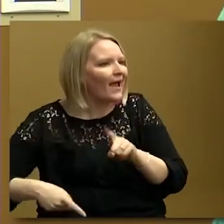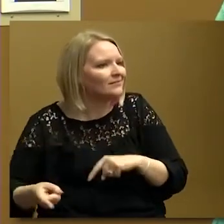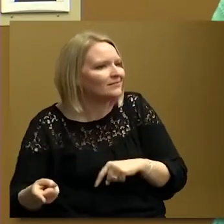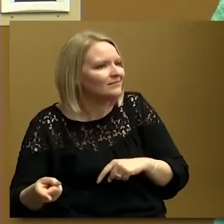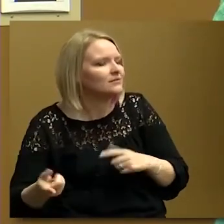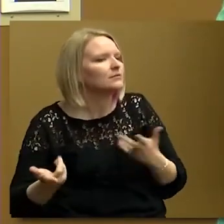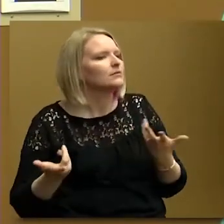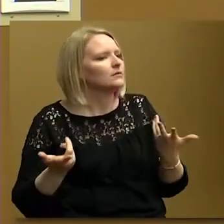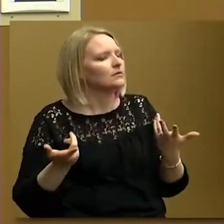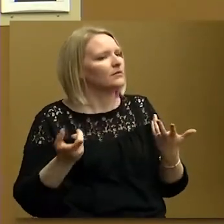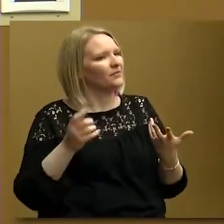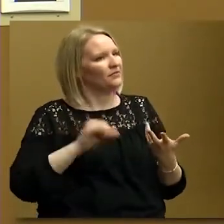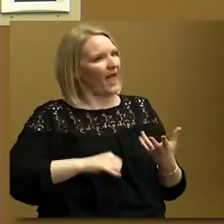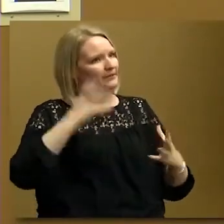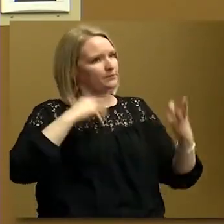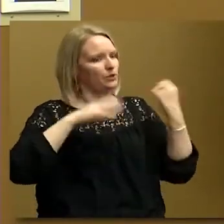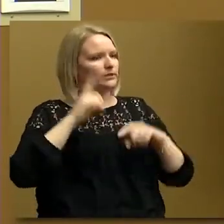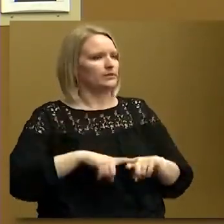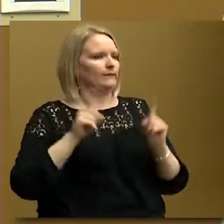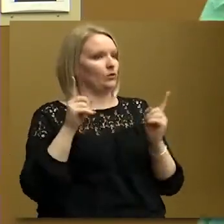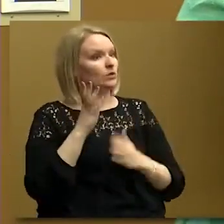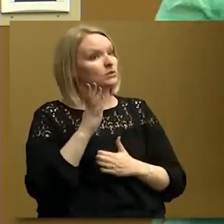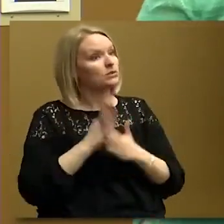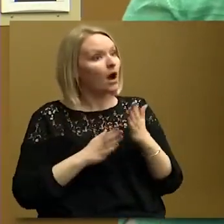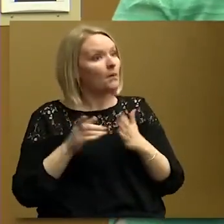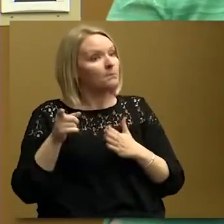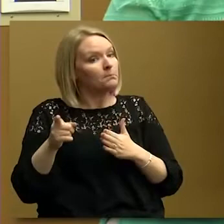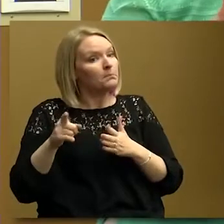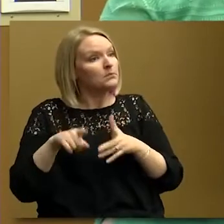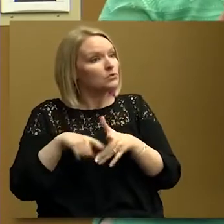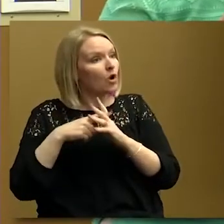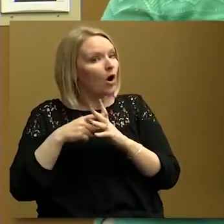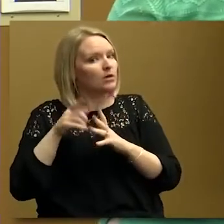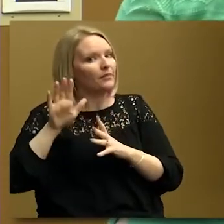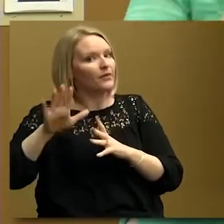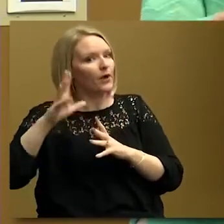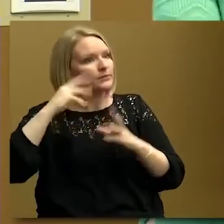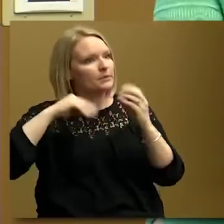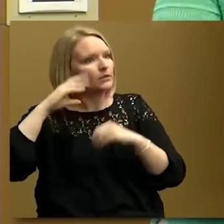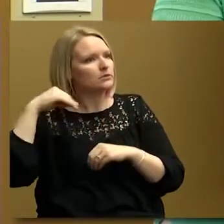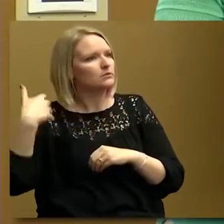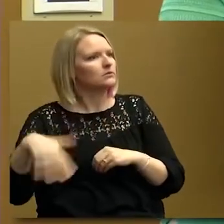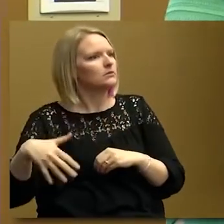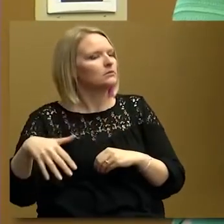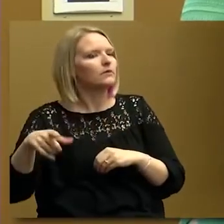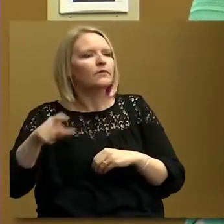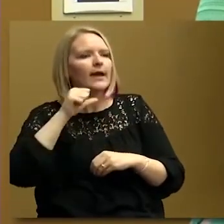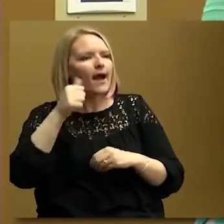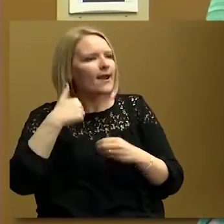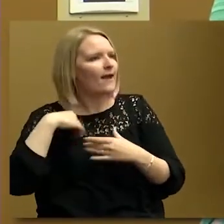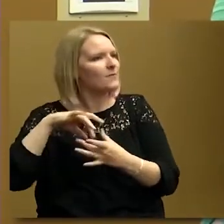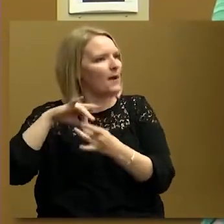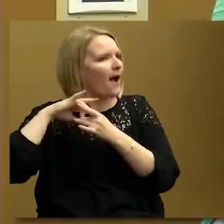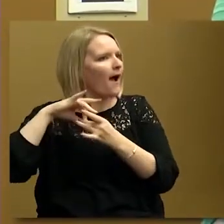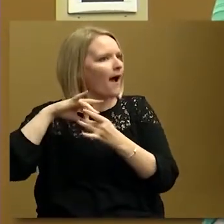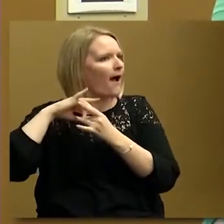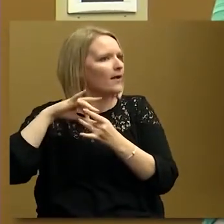So a lot of these kids start out and they don't have that bonding